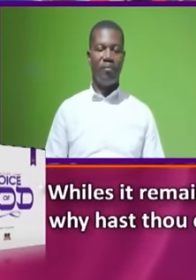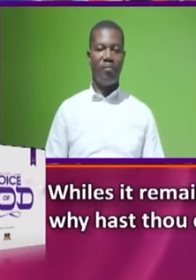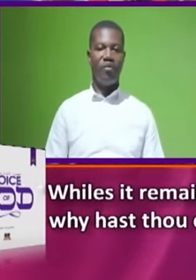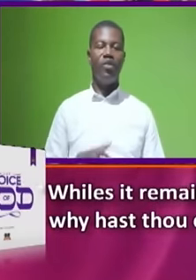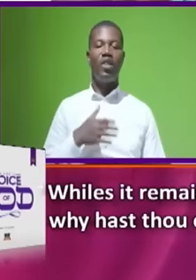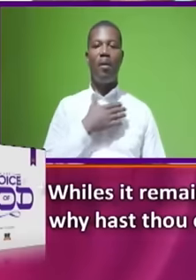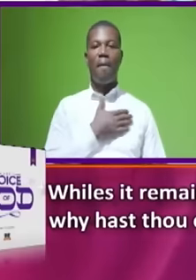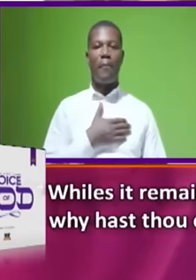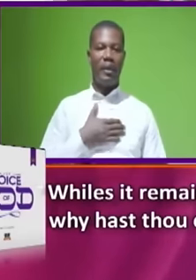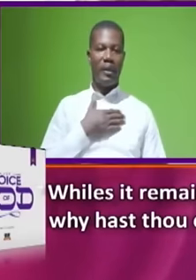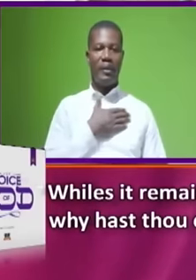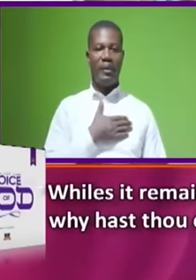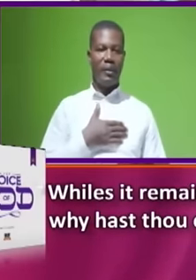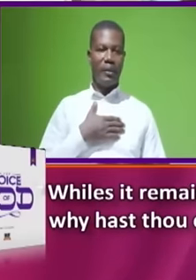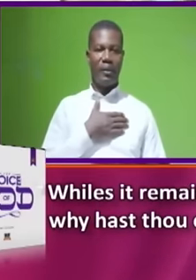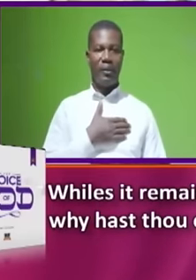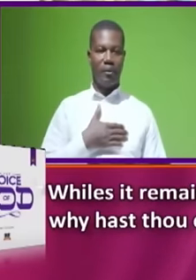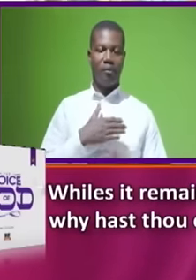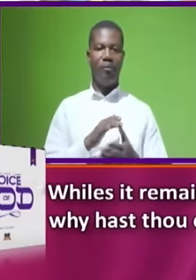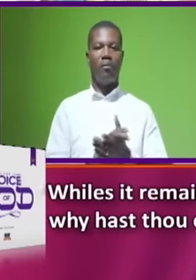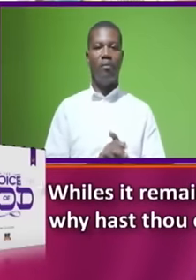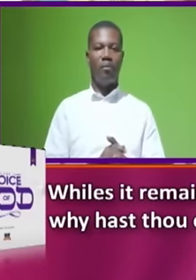Temepa mo chew.